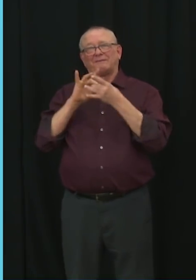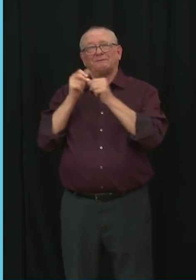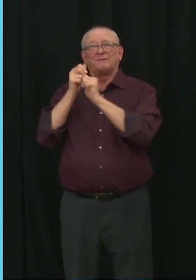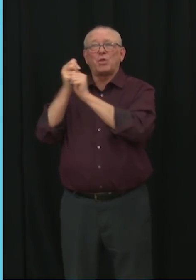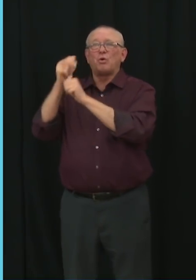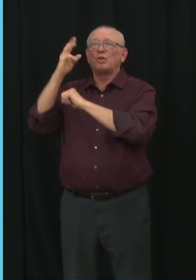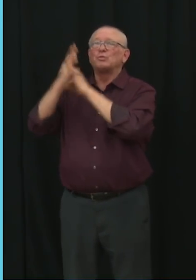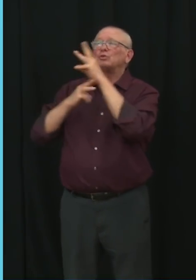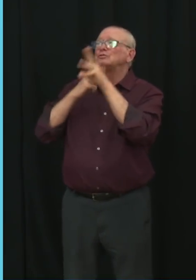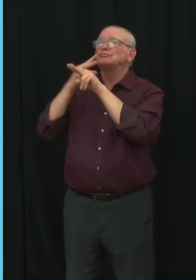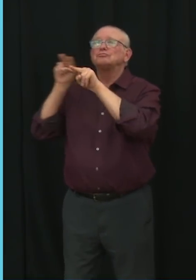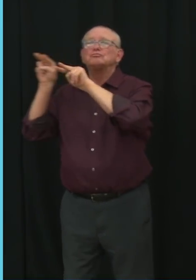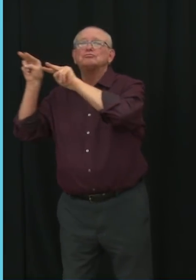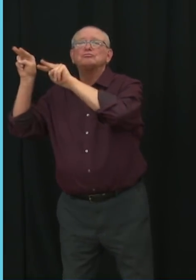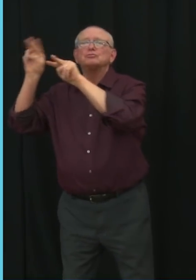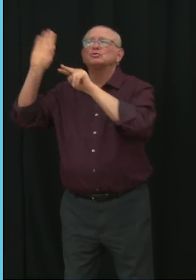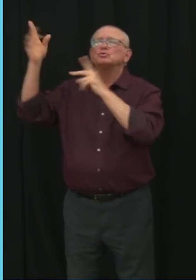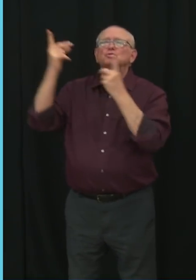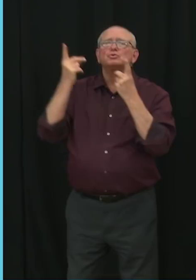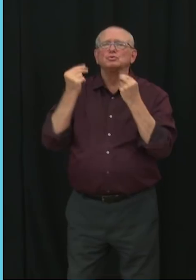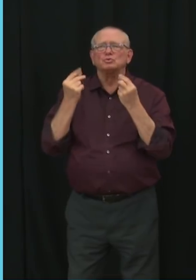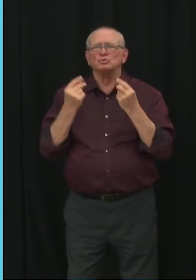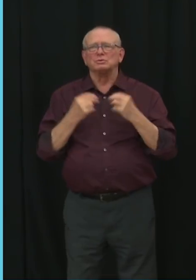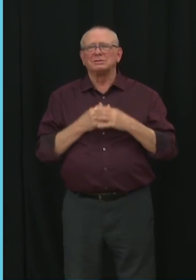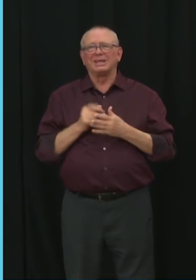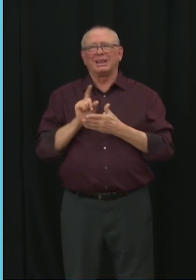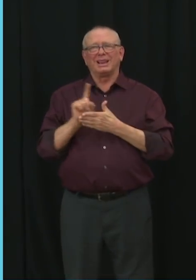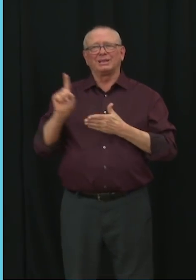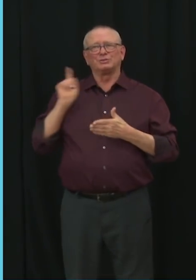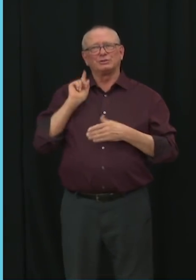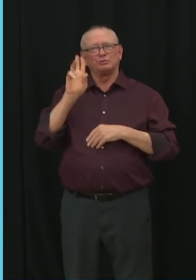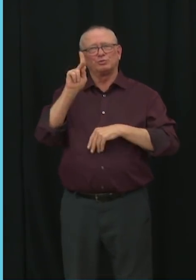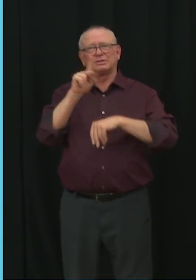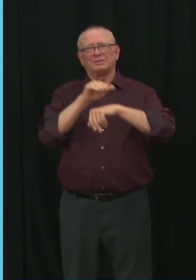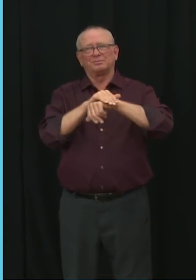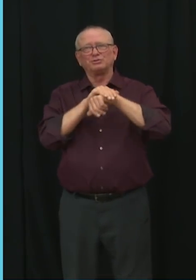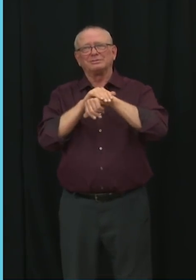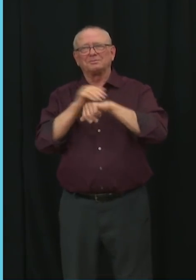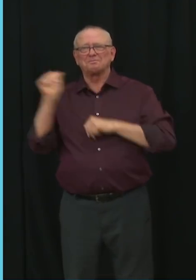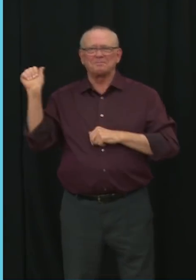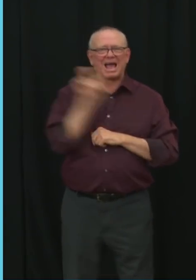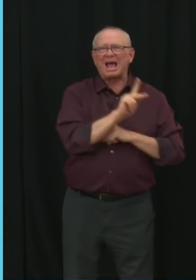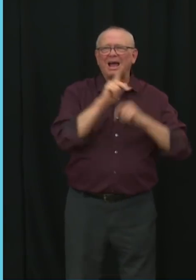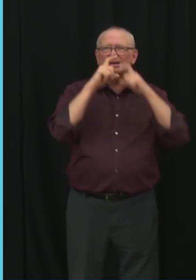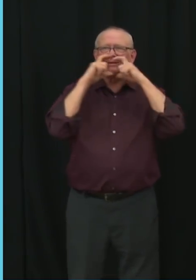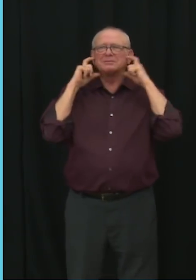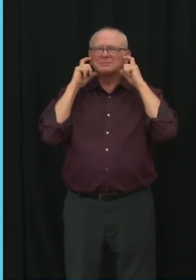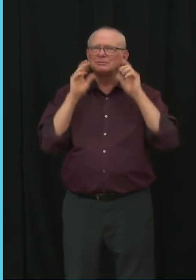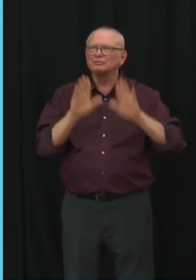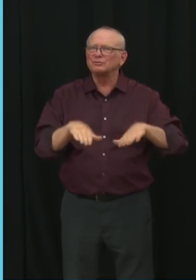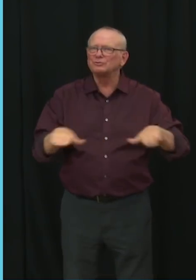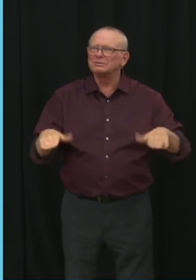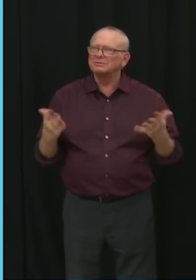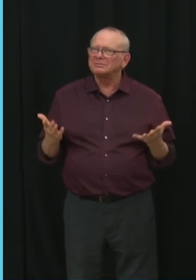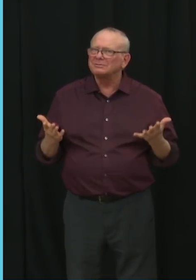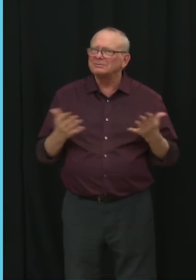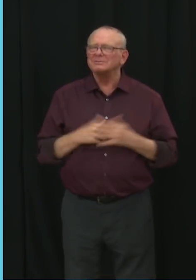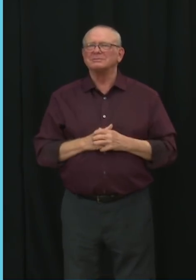yesterday? Yeah, not at this time. What we're seeing generally in a number of those countries,